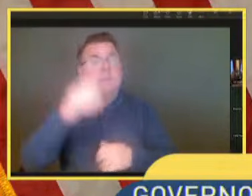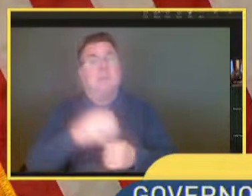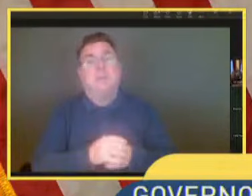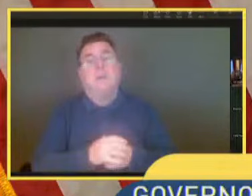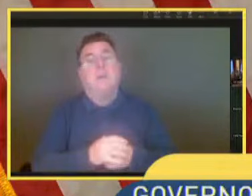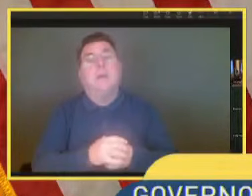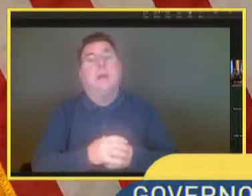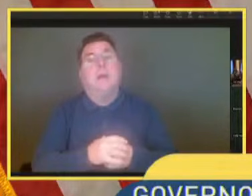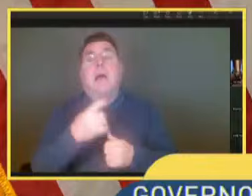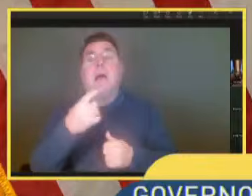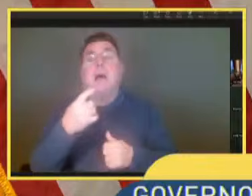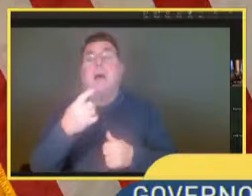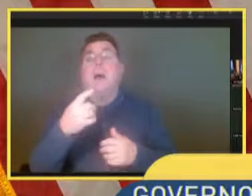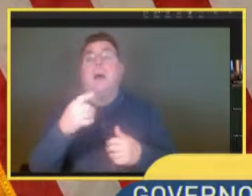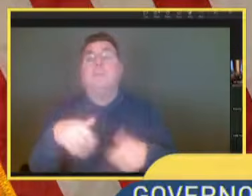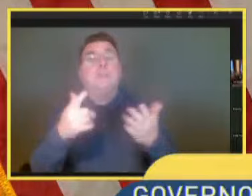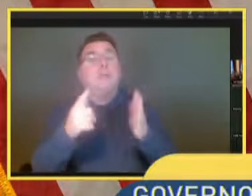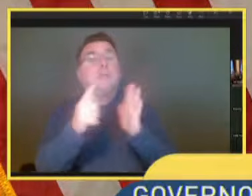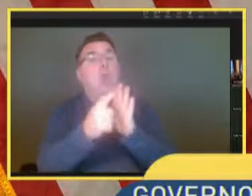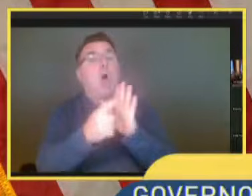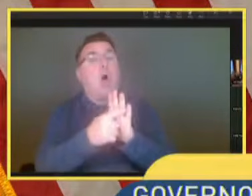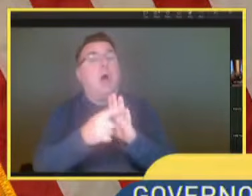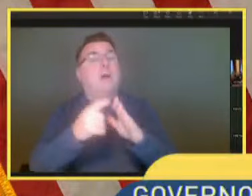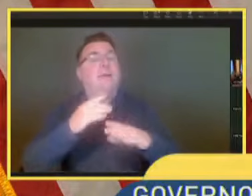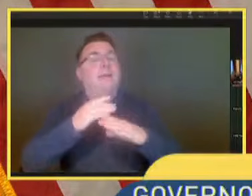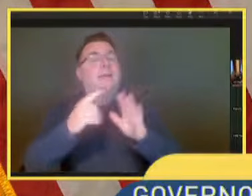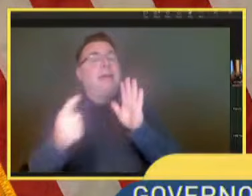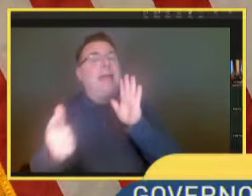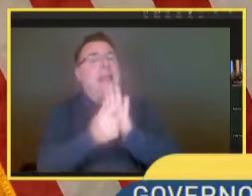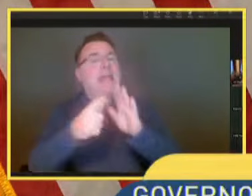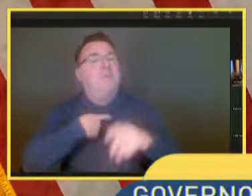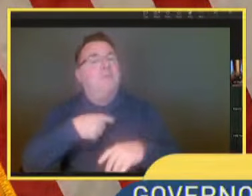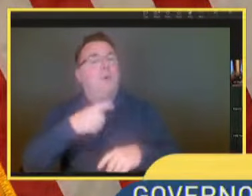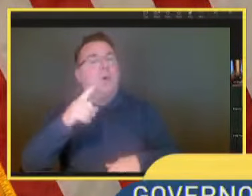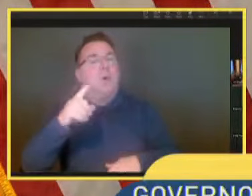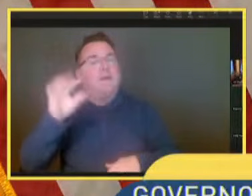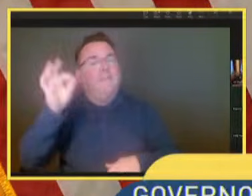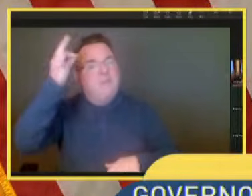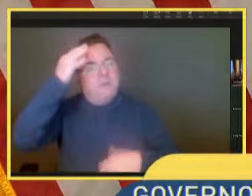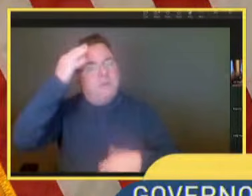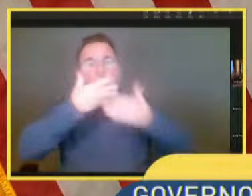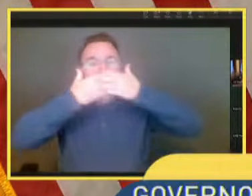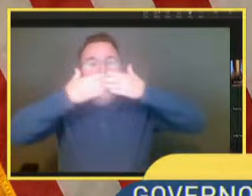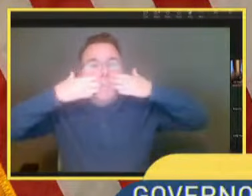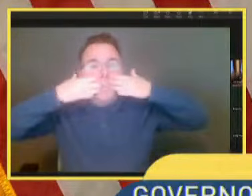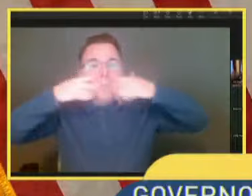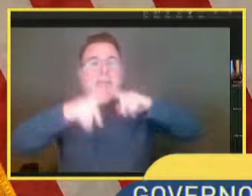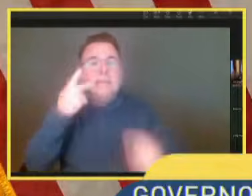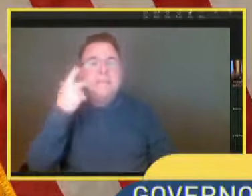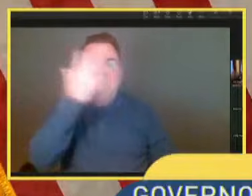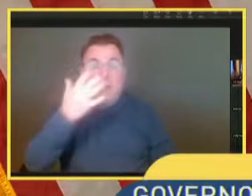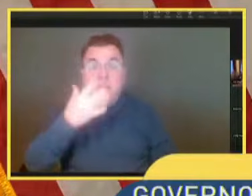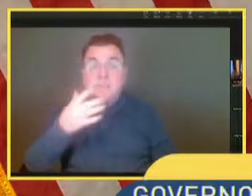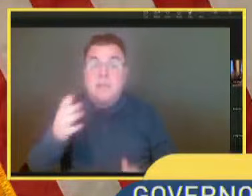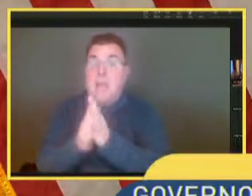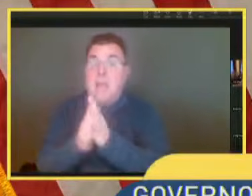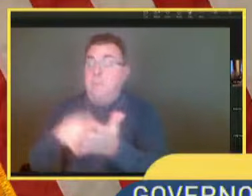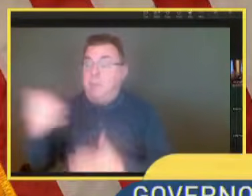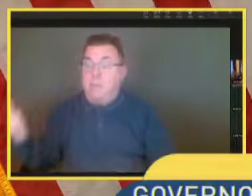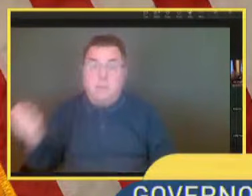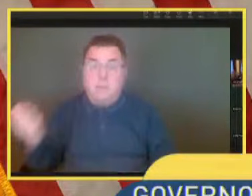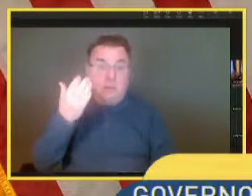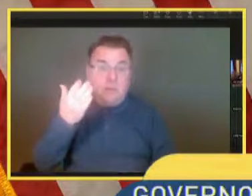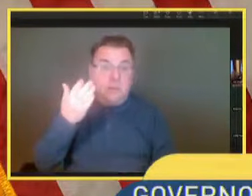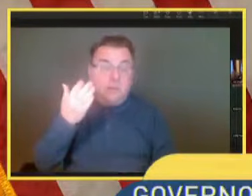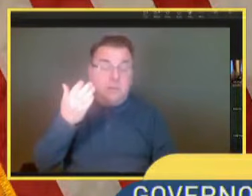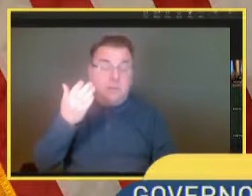coverings. I asked that Senate Bill 5855 move quickly to my desk for signature. That legislation has already passed